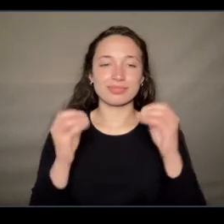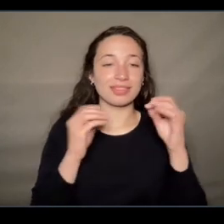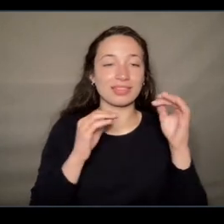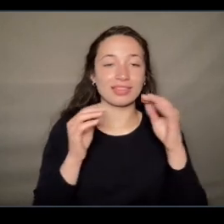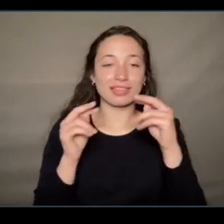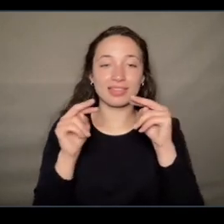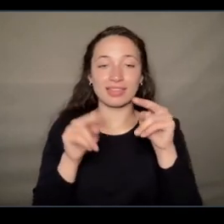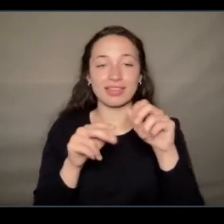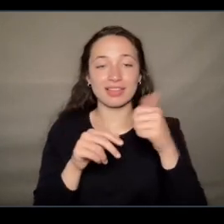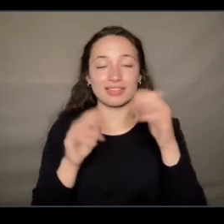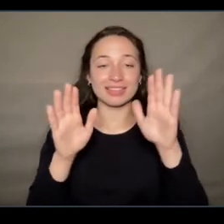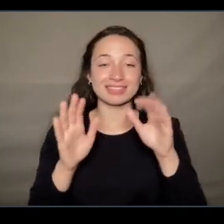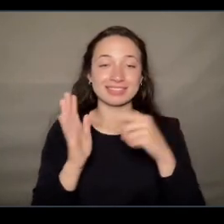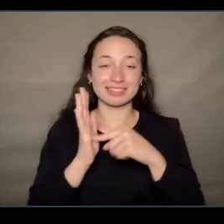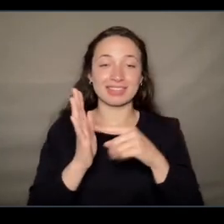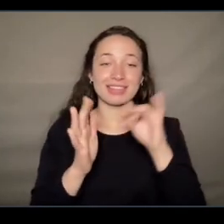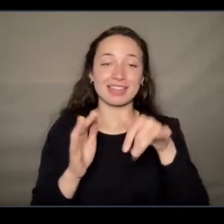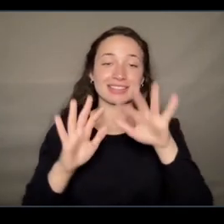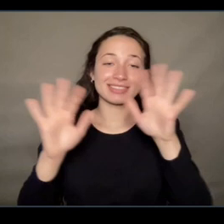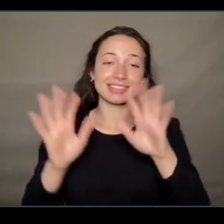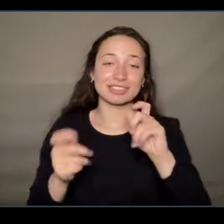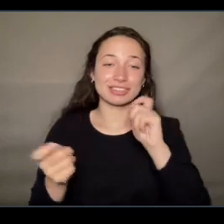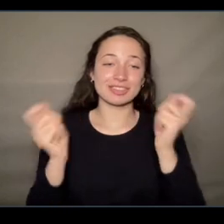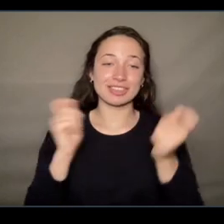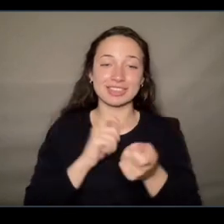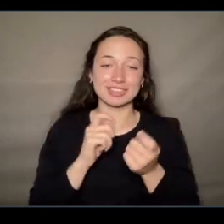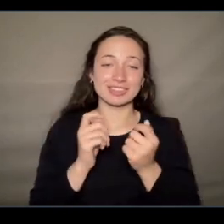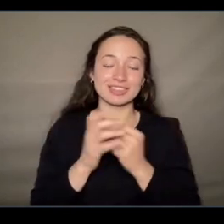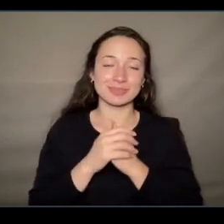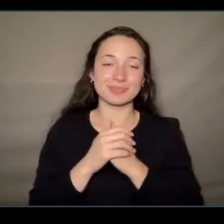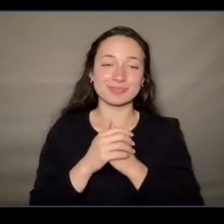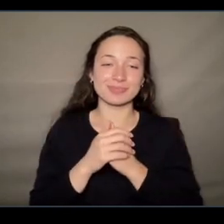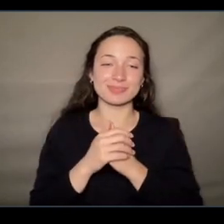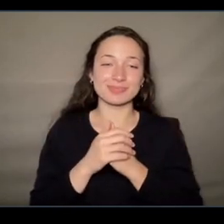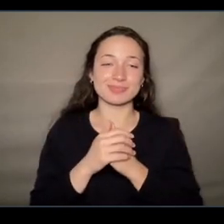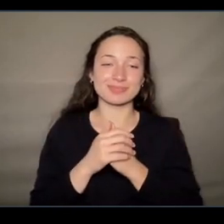Fiddleheads, another great sign that seasons change.